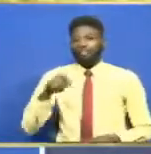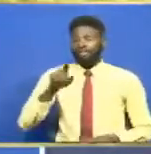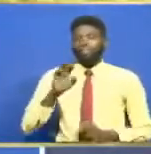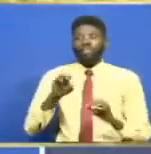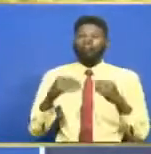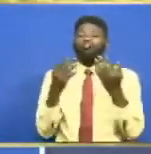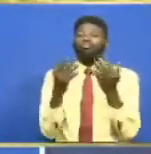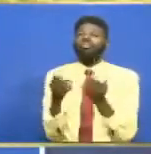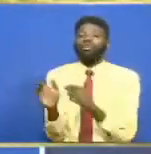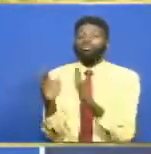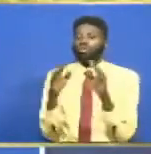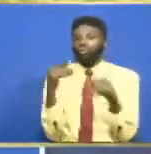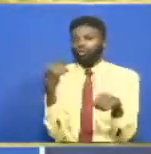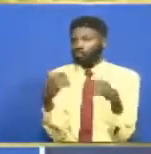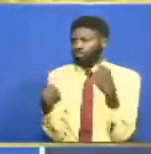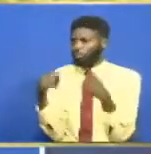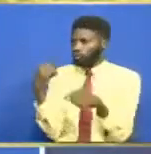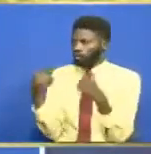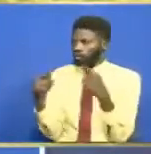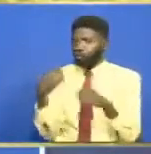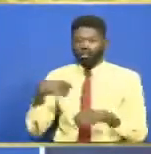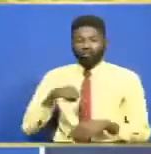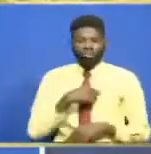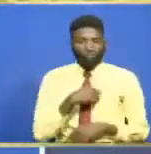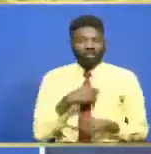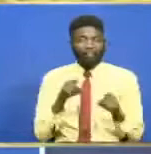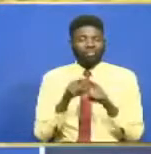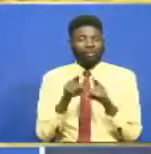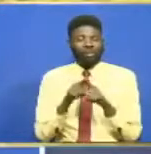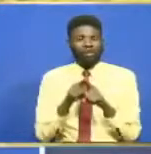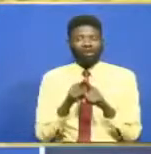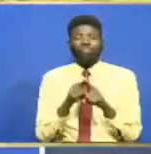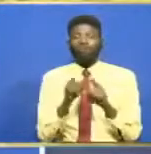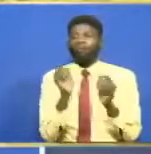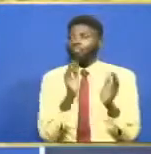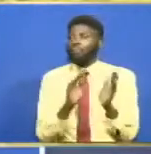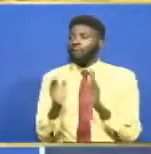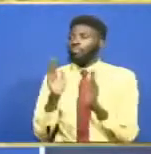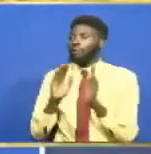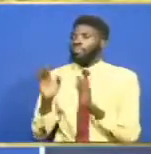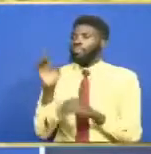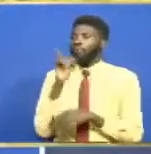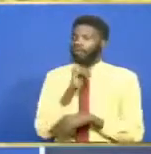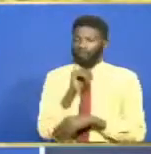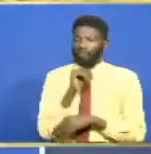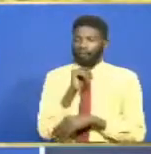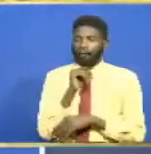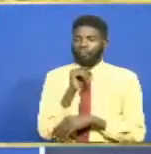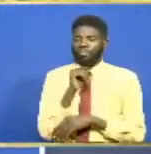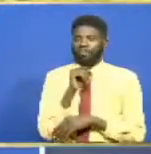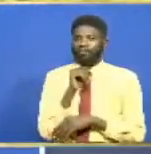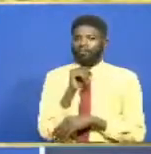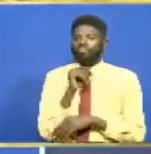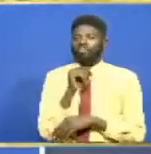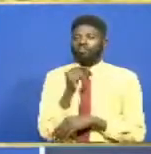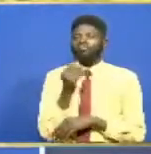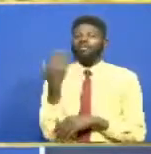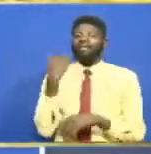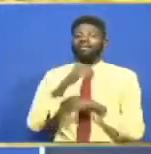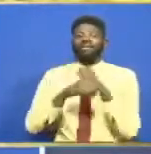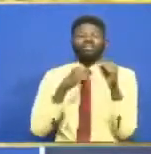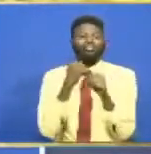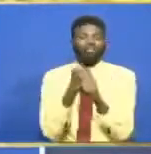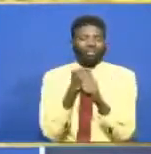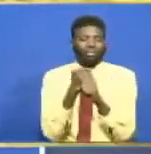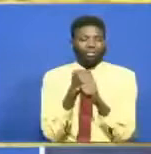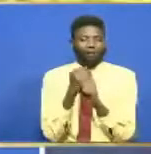to compete, especially the weekend meets. We have had also organized that. We did organize in November last year for the youth in preparation for the